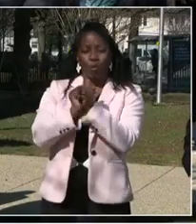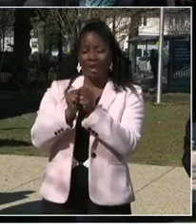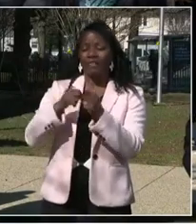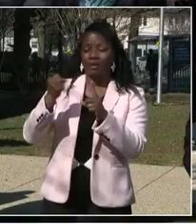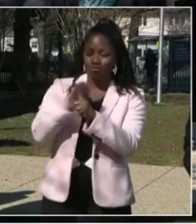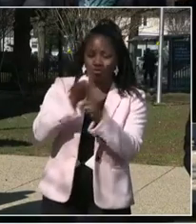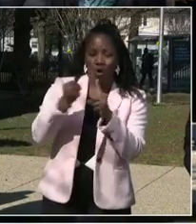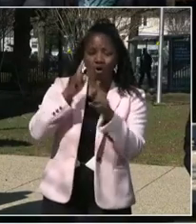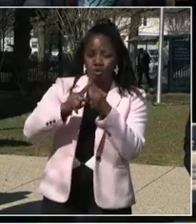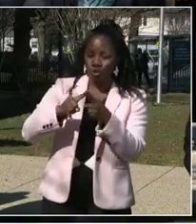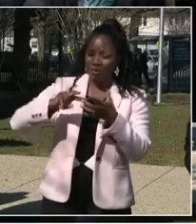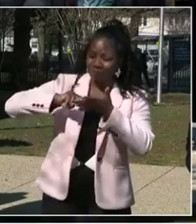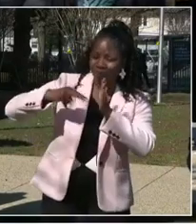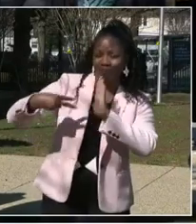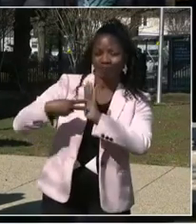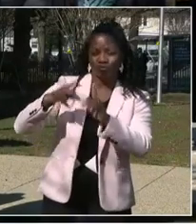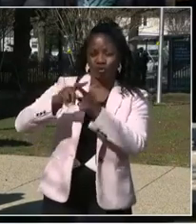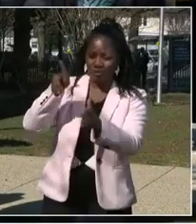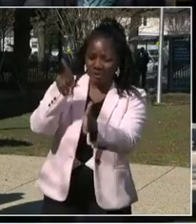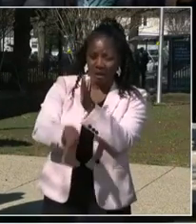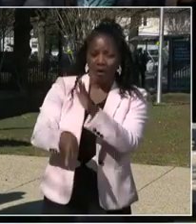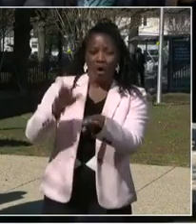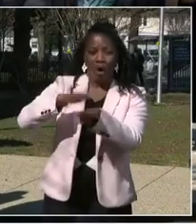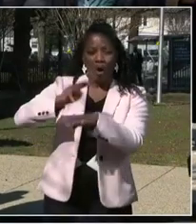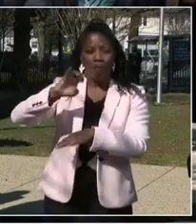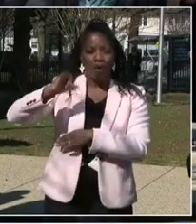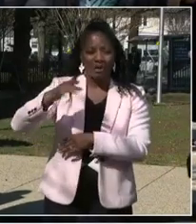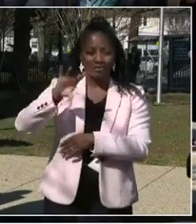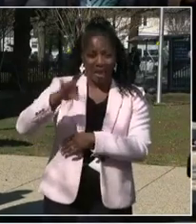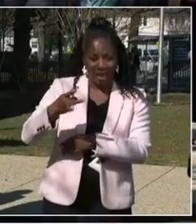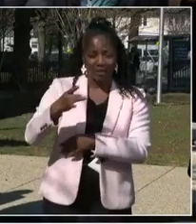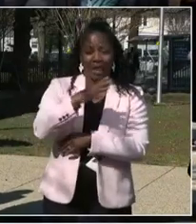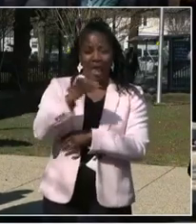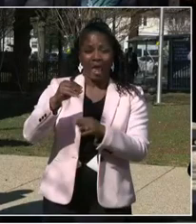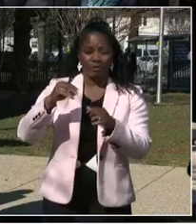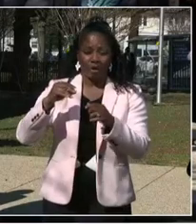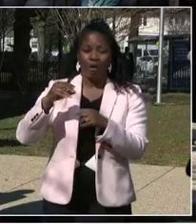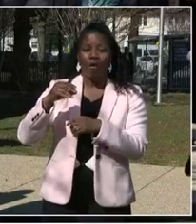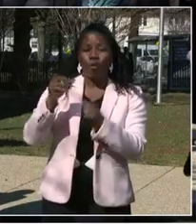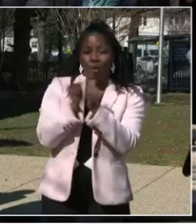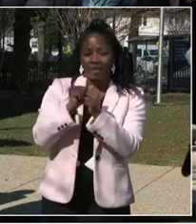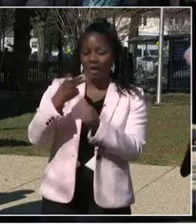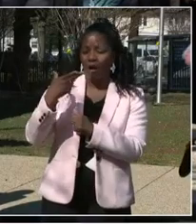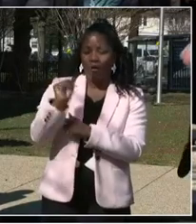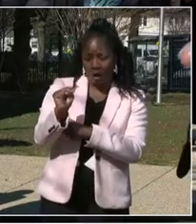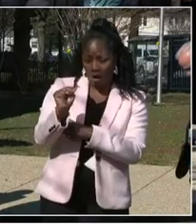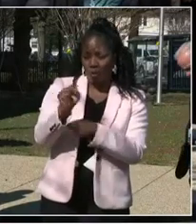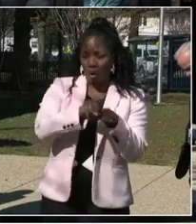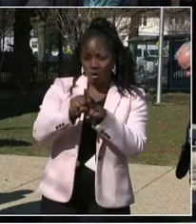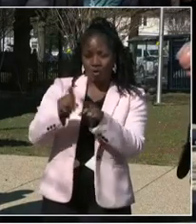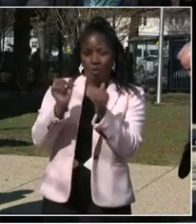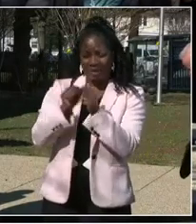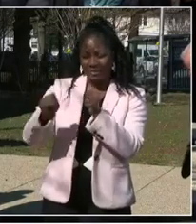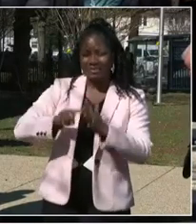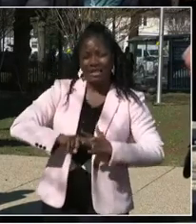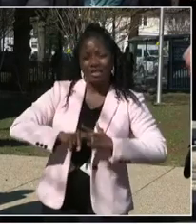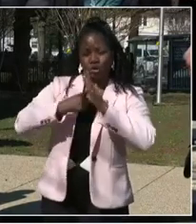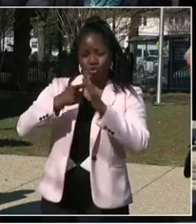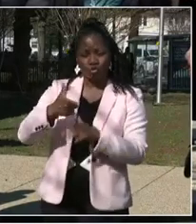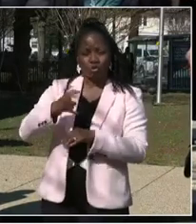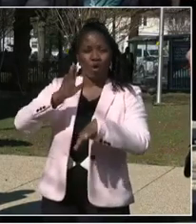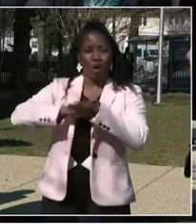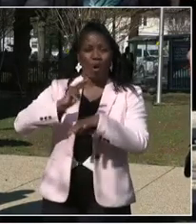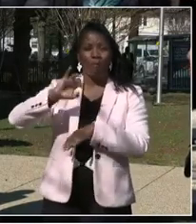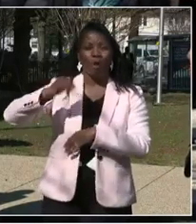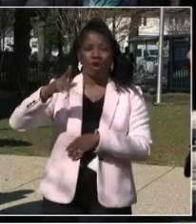shooting offense on March 8th, and assault with a dangerous weapon for the initial shooting offense on